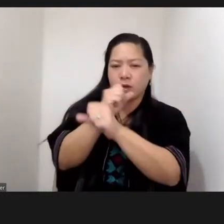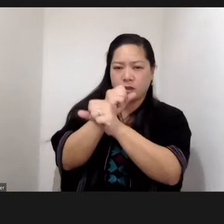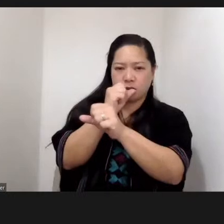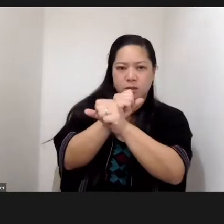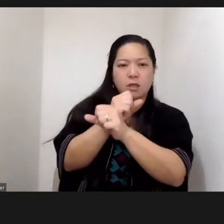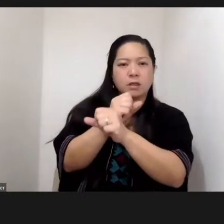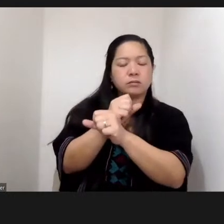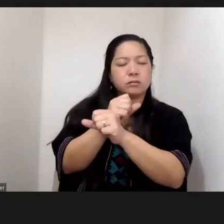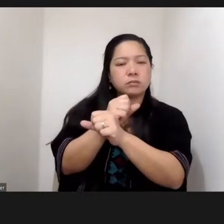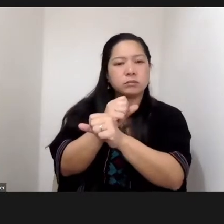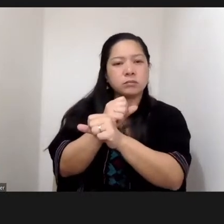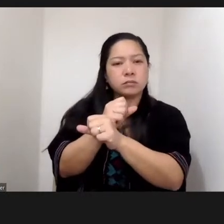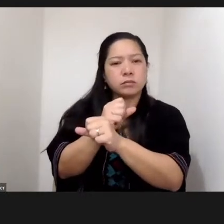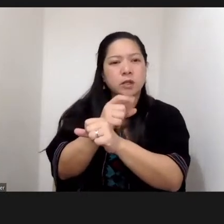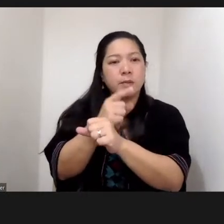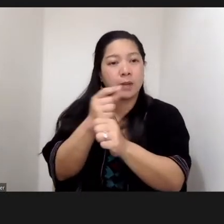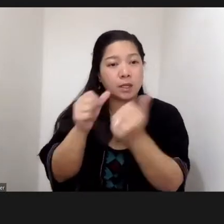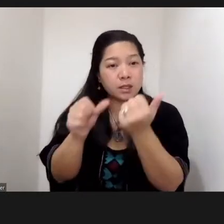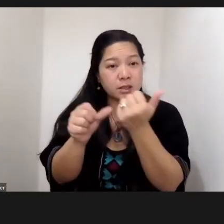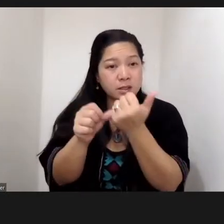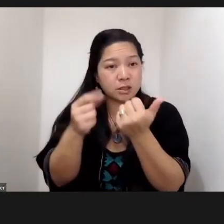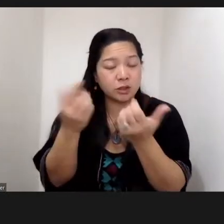and secure our path forward.